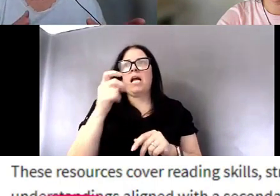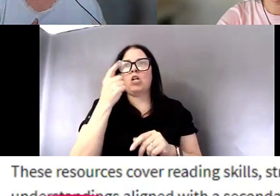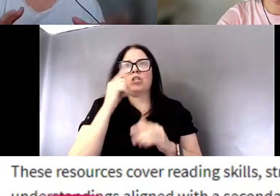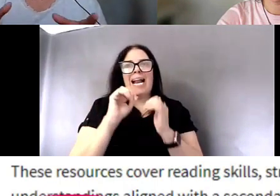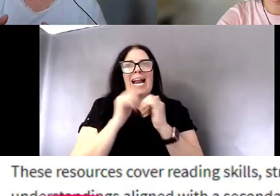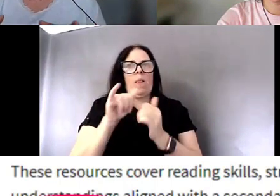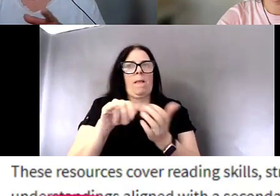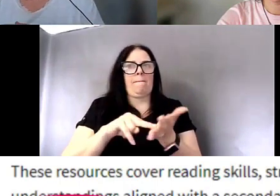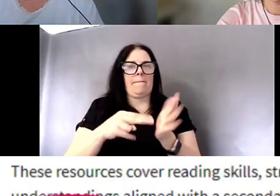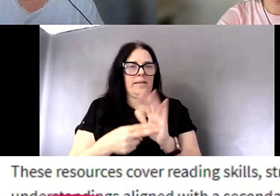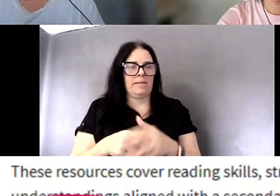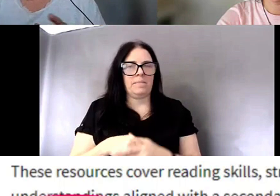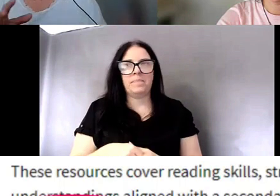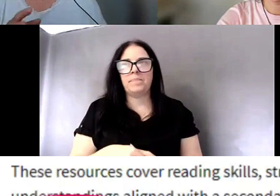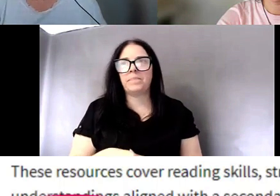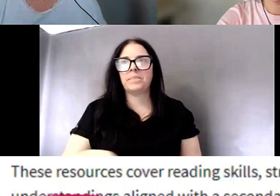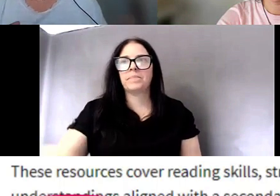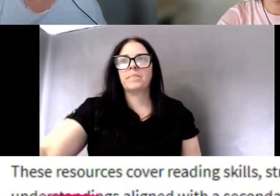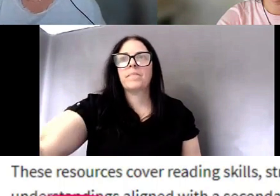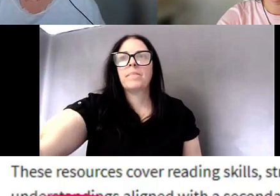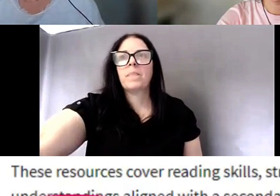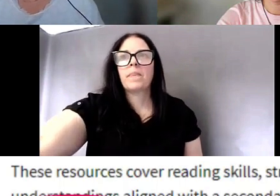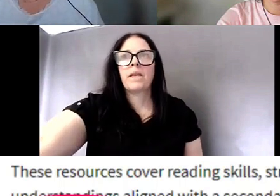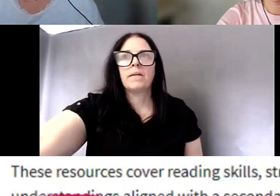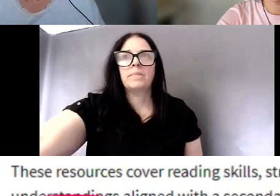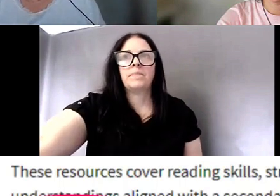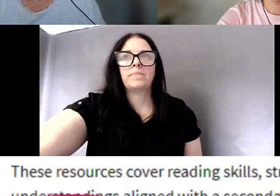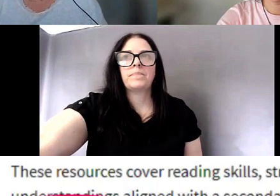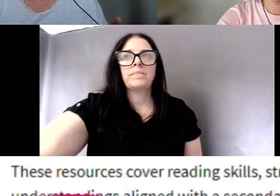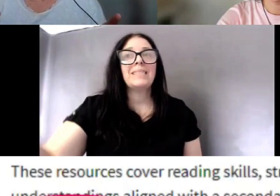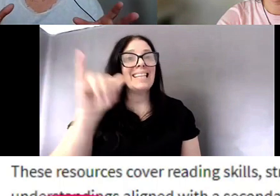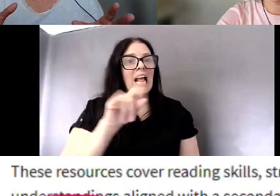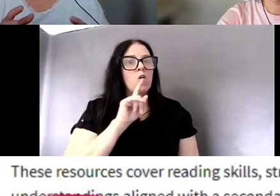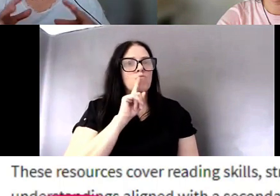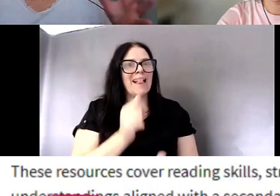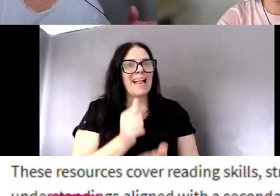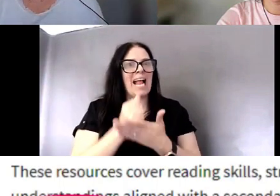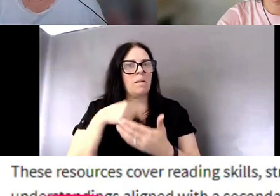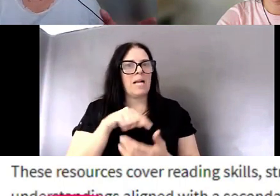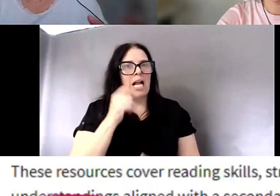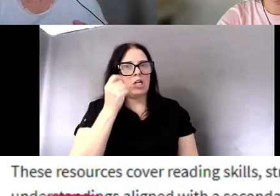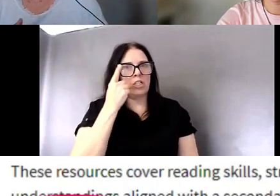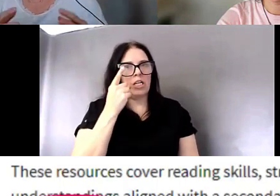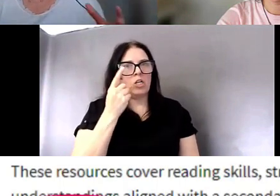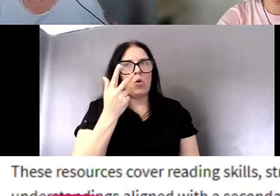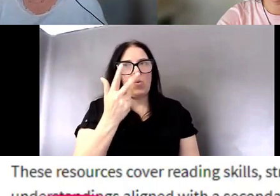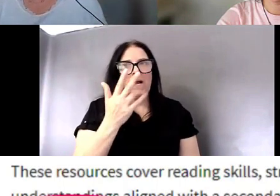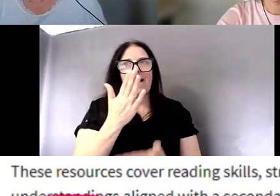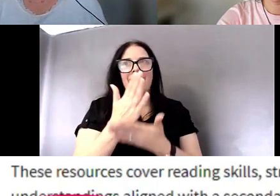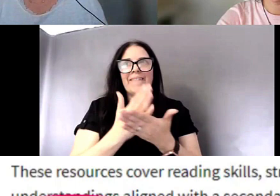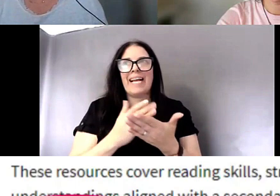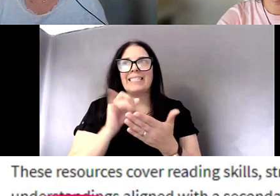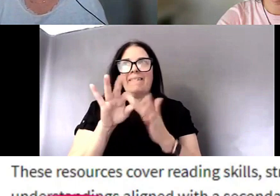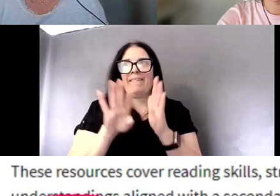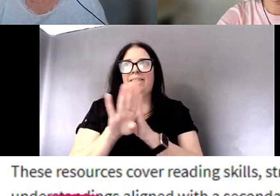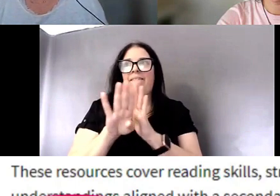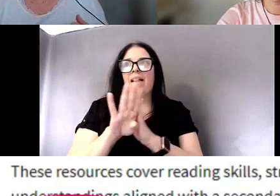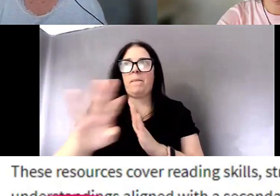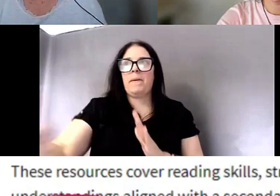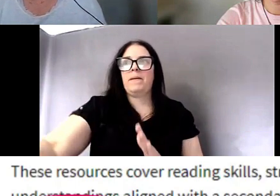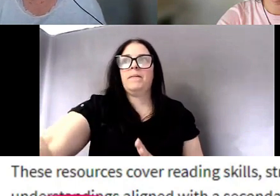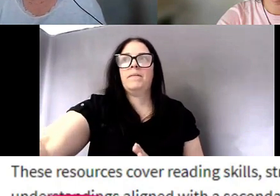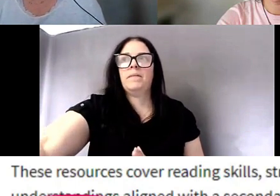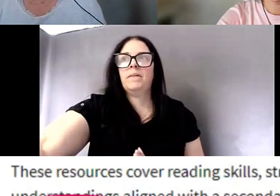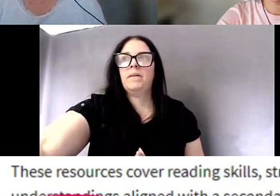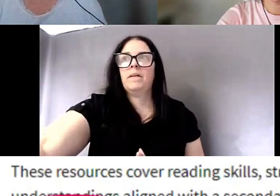also these 3 phases really do represent 3 large phases of development, especially